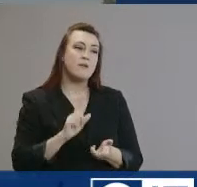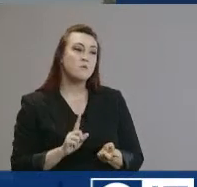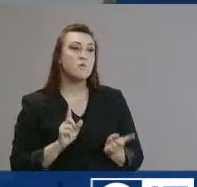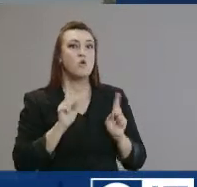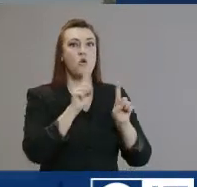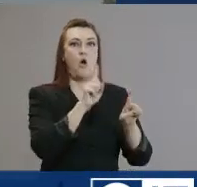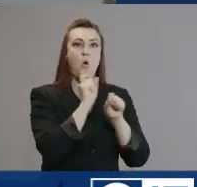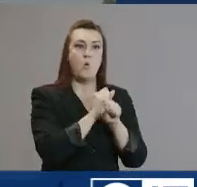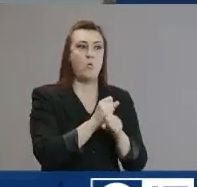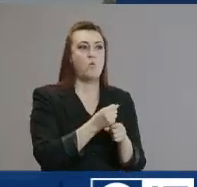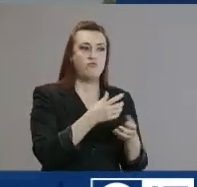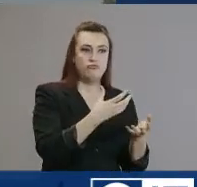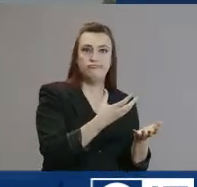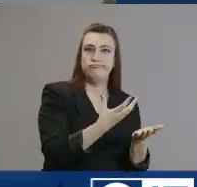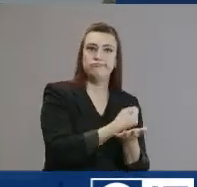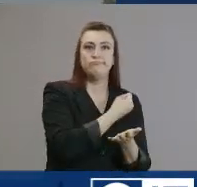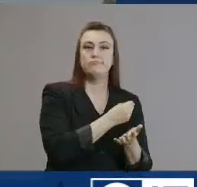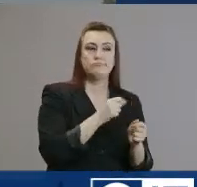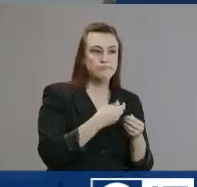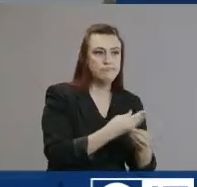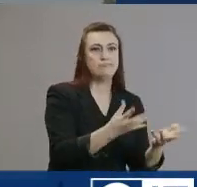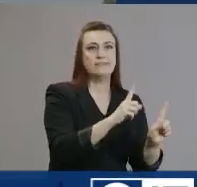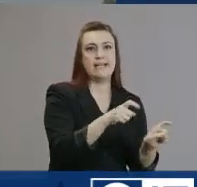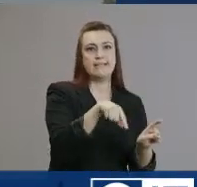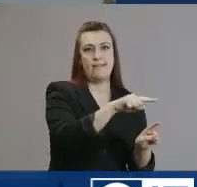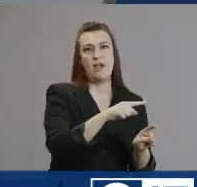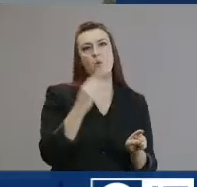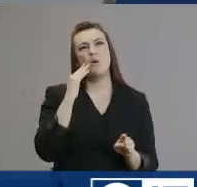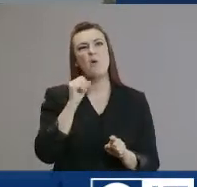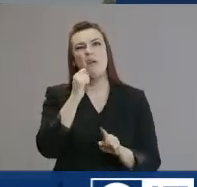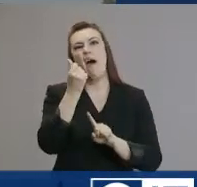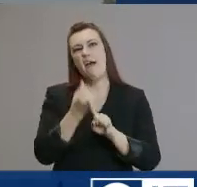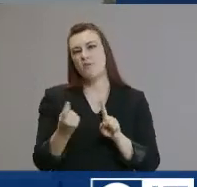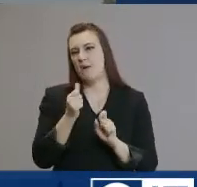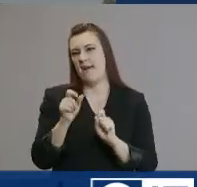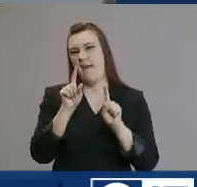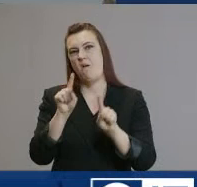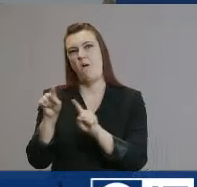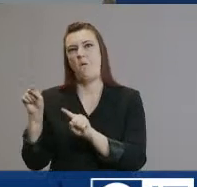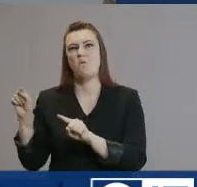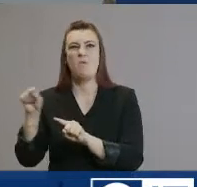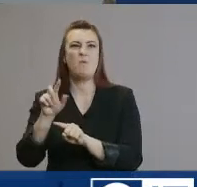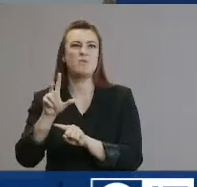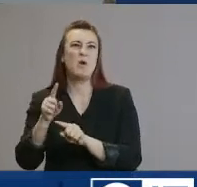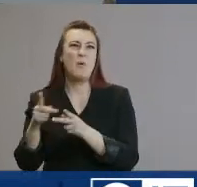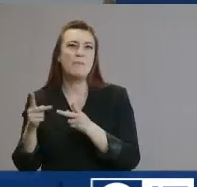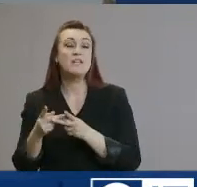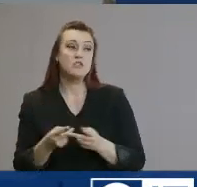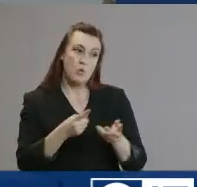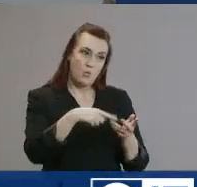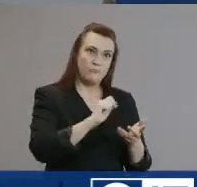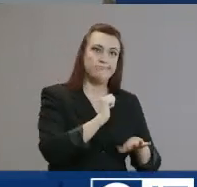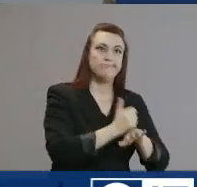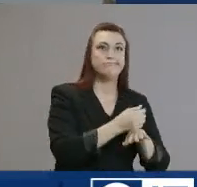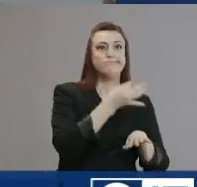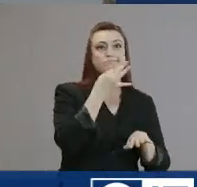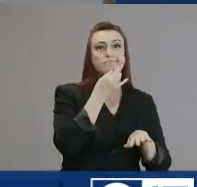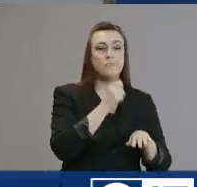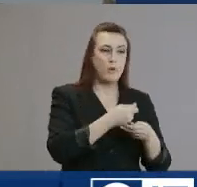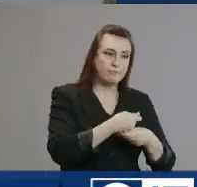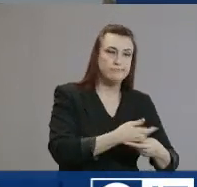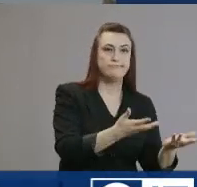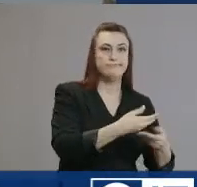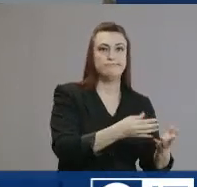of the University of Arizona on sites. Those will be run by Sonora Quest. We have been working with UMA to